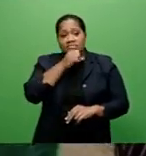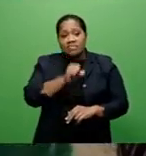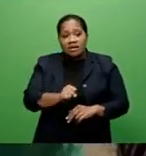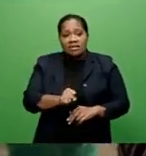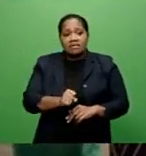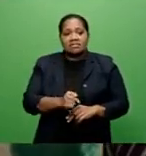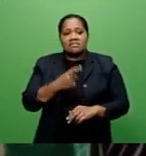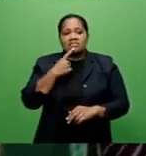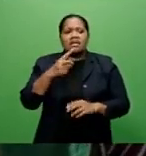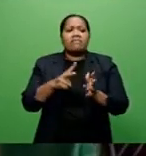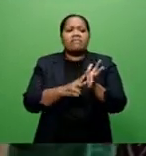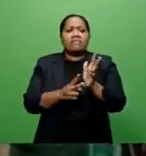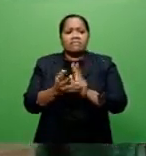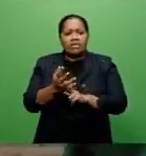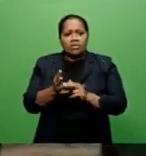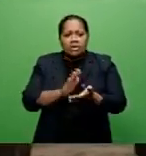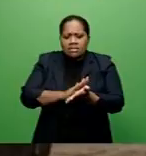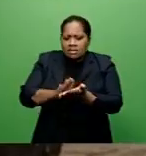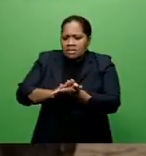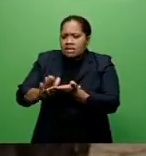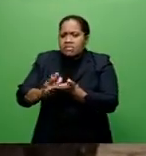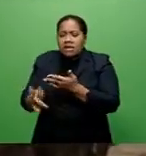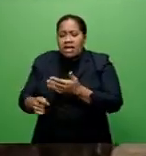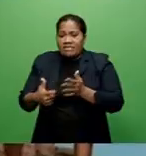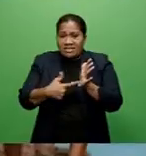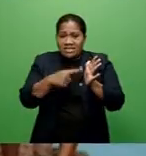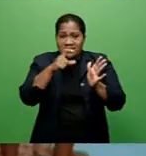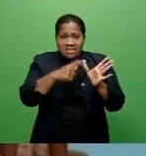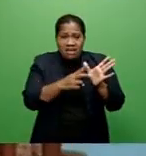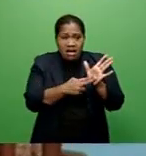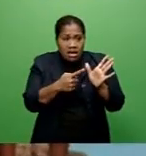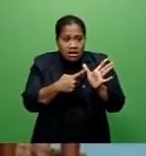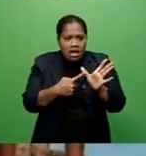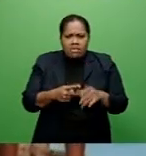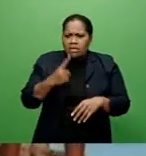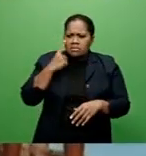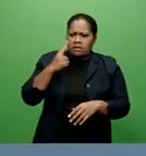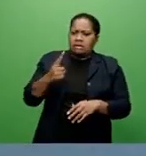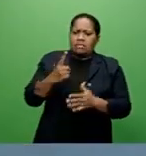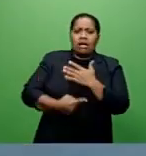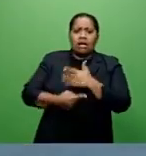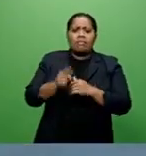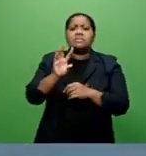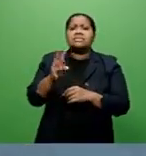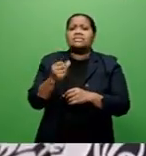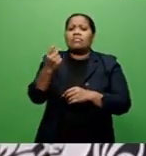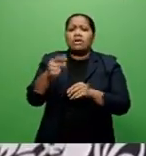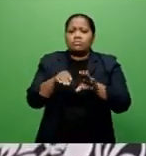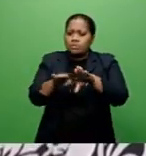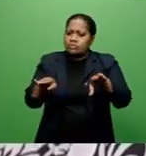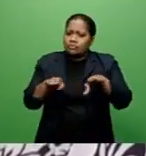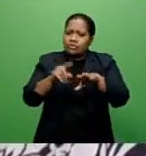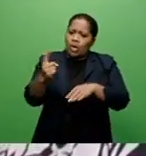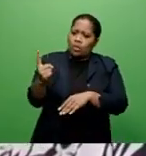the villagers were cleaning up after TC Ana passed when they noticed someone swimming to shore.